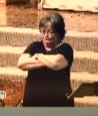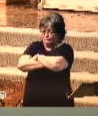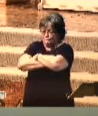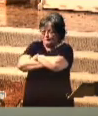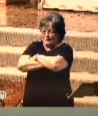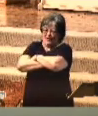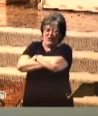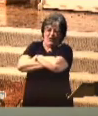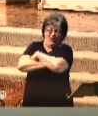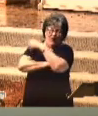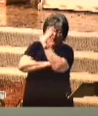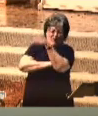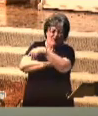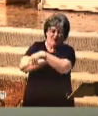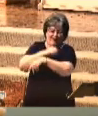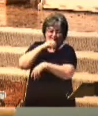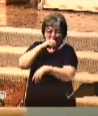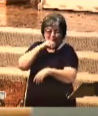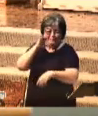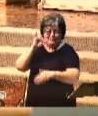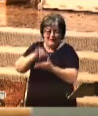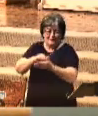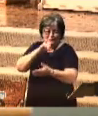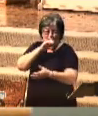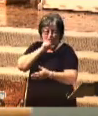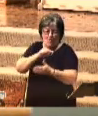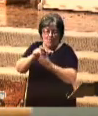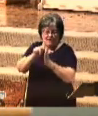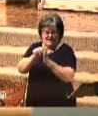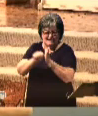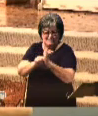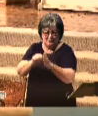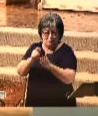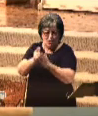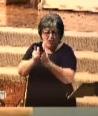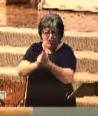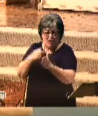that's Old Testament law. And we don't have to do that.